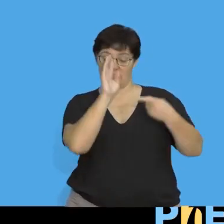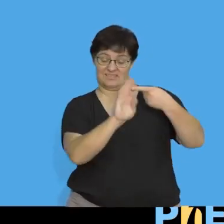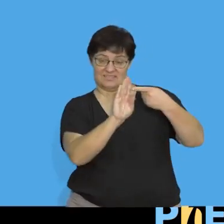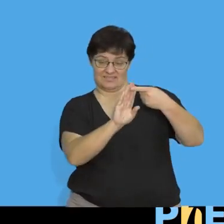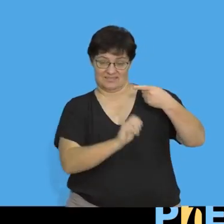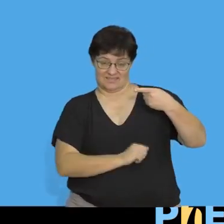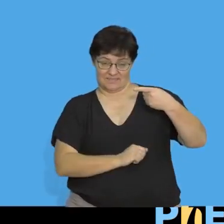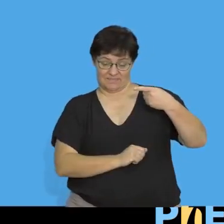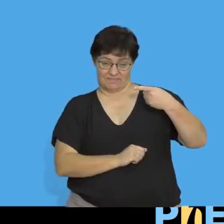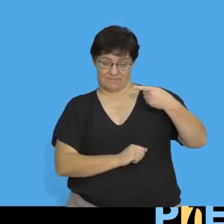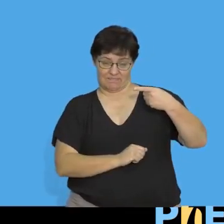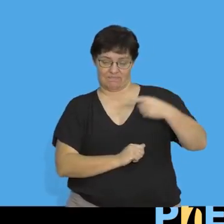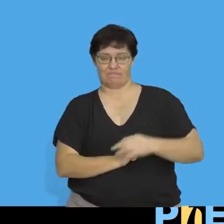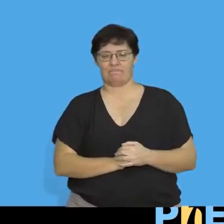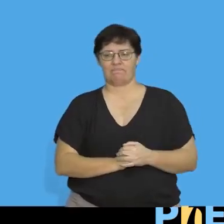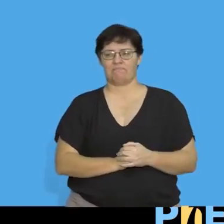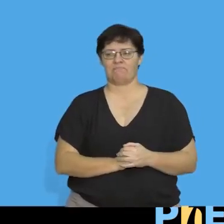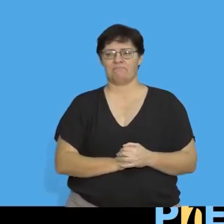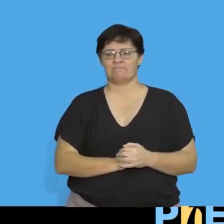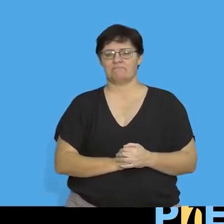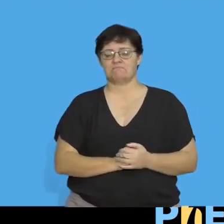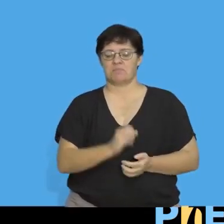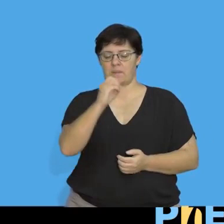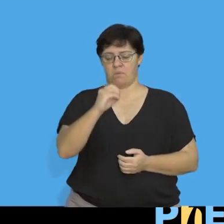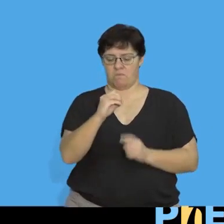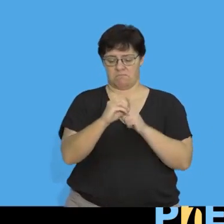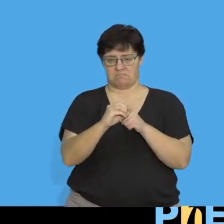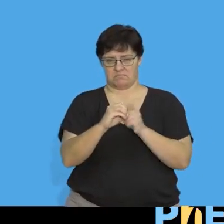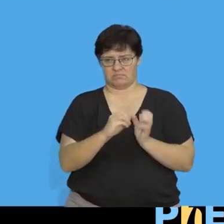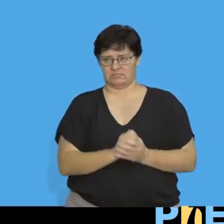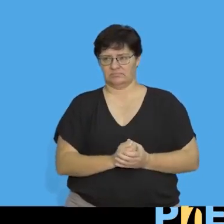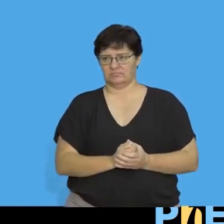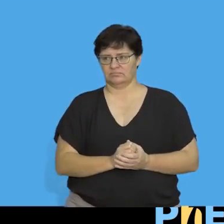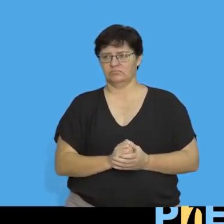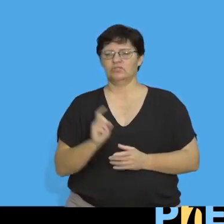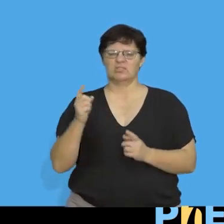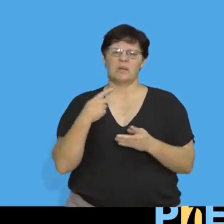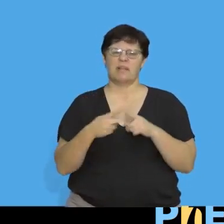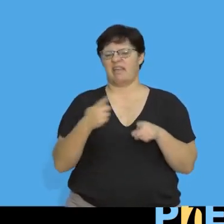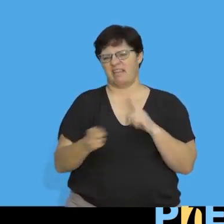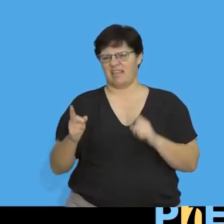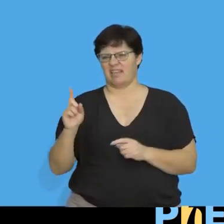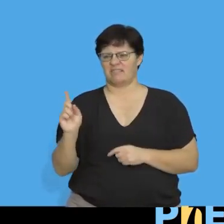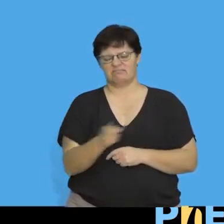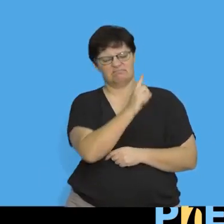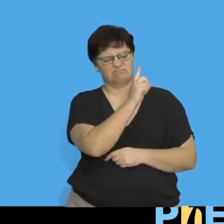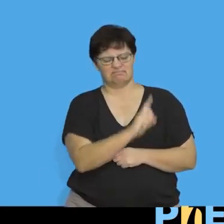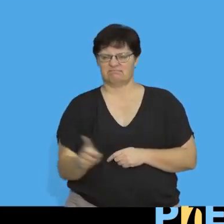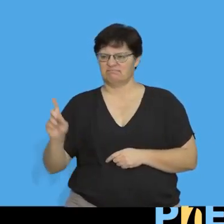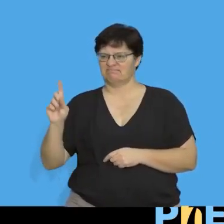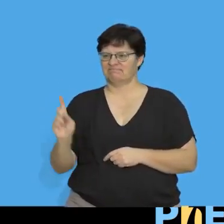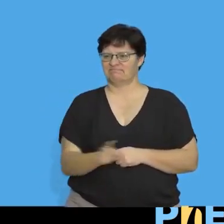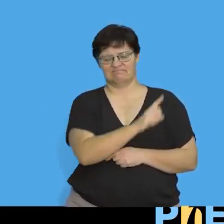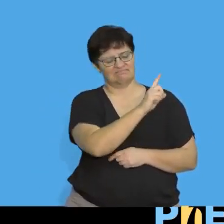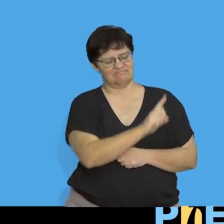do is I'm going to say, here's the bob, and let's just do a little bit of playing to start and show you that it can